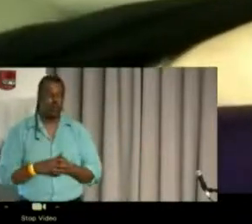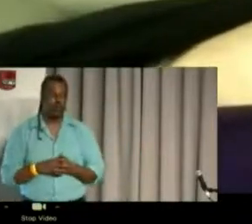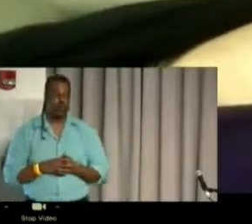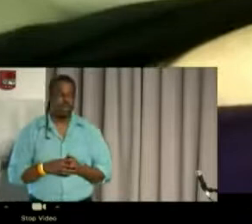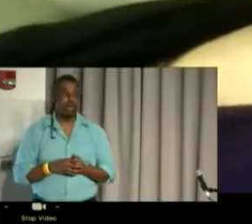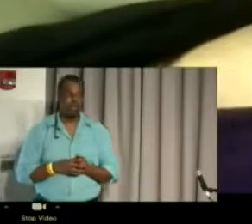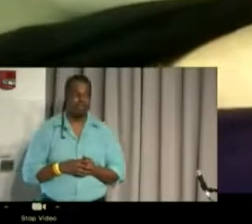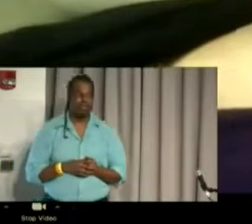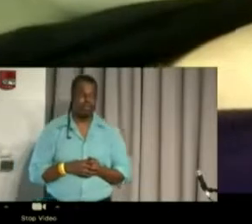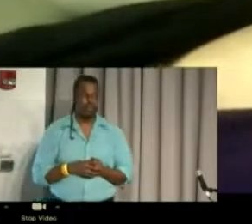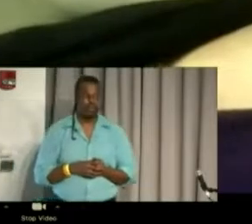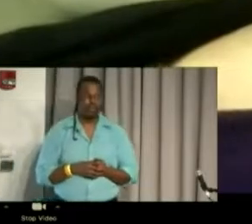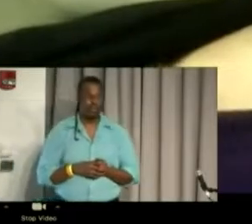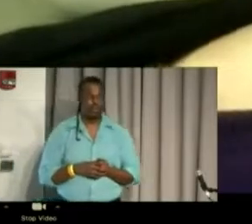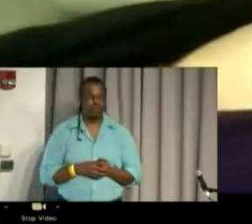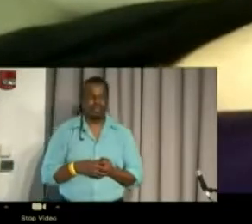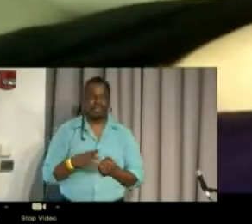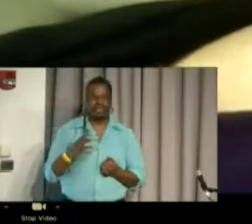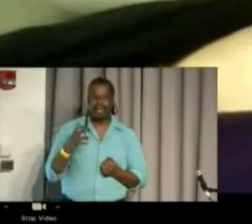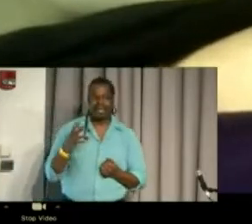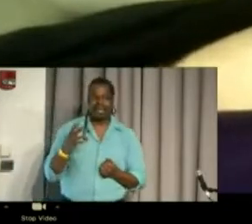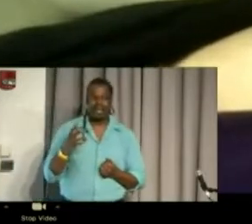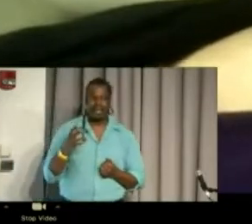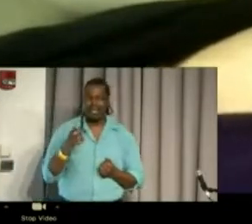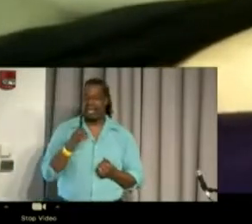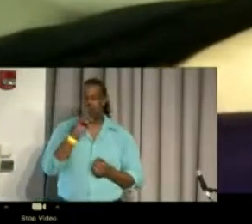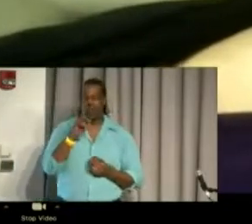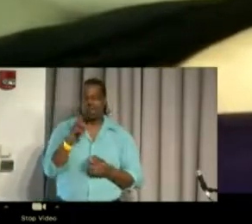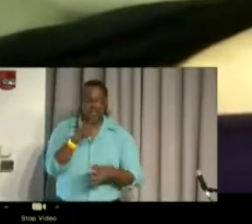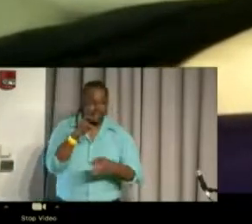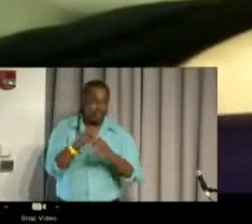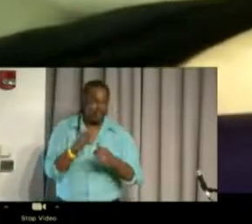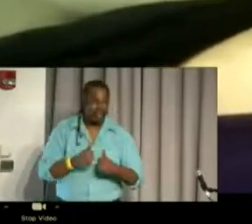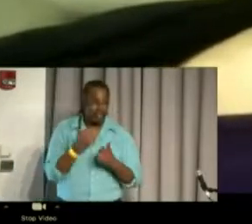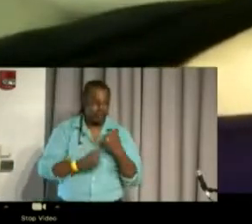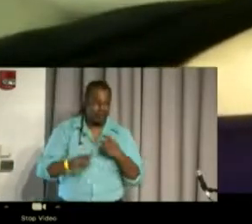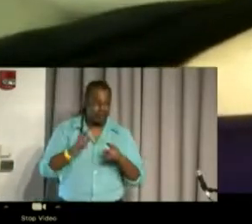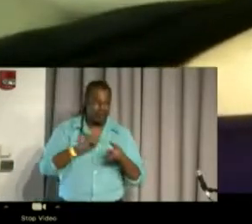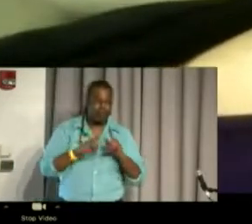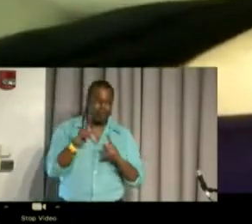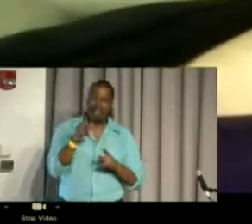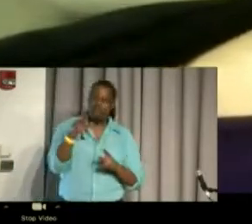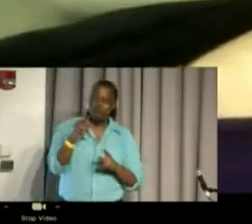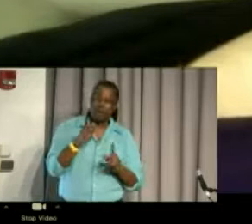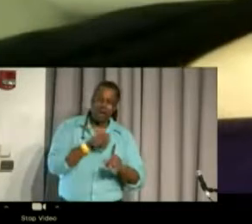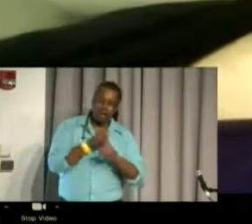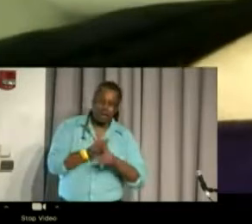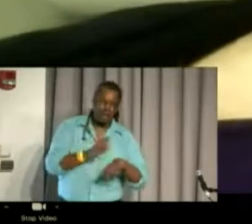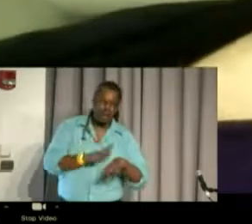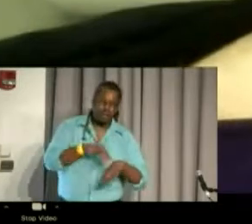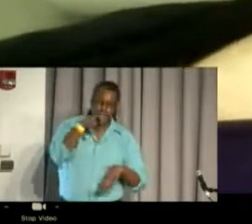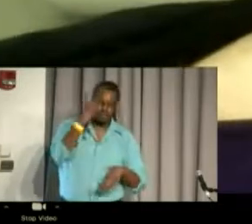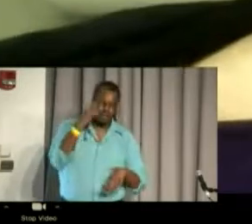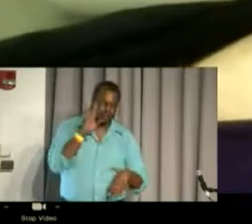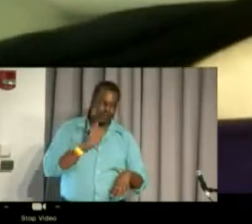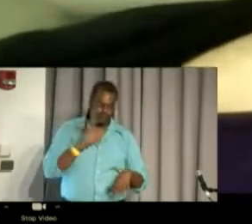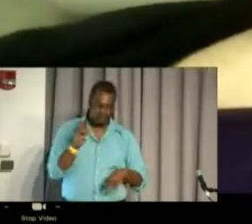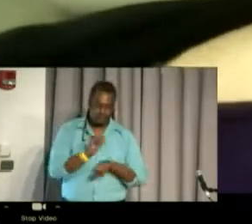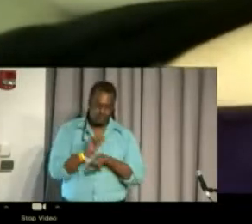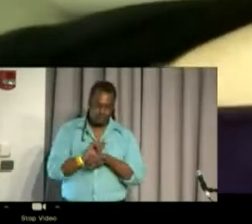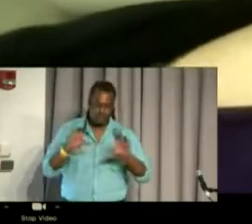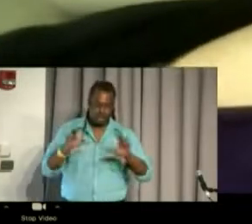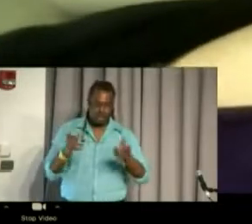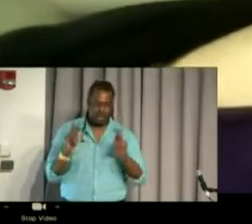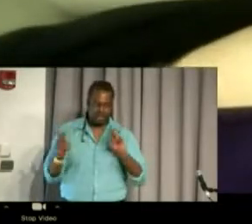is quotidian in the lives of everyone, actually, but has a greater impact on Black, Brown, and Indigenous people, on working class